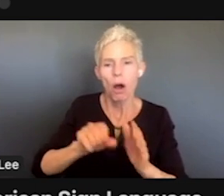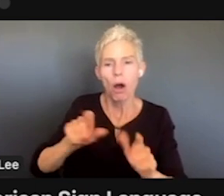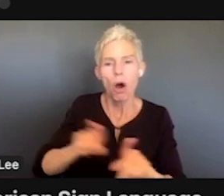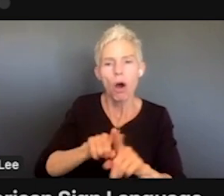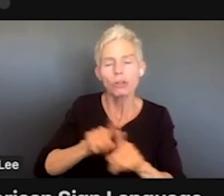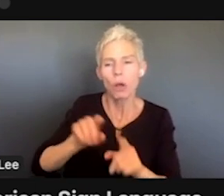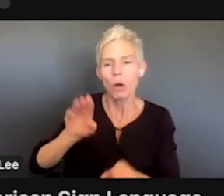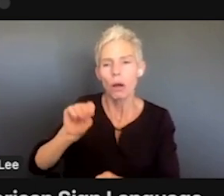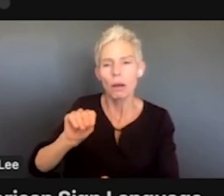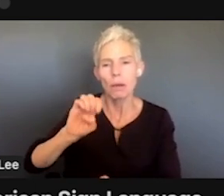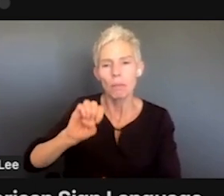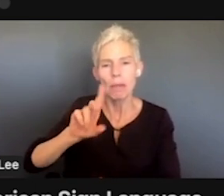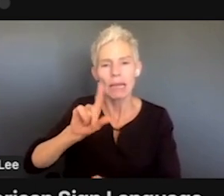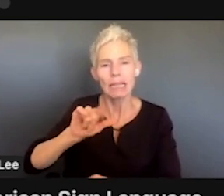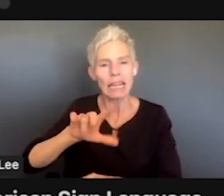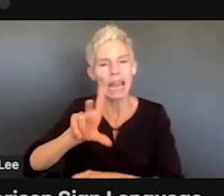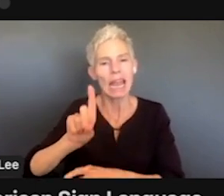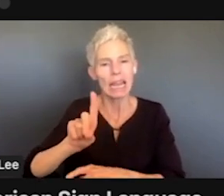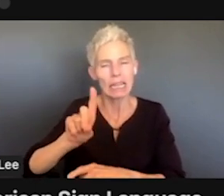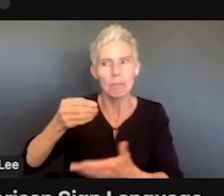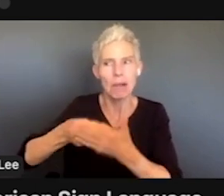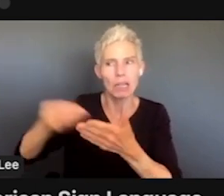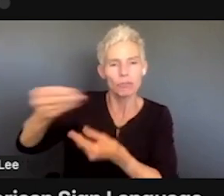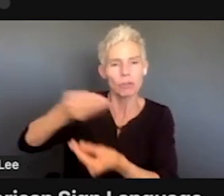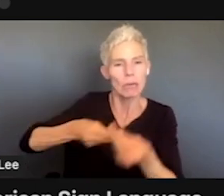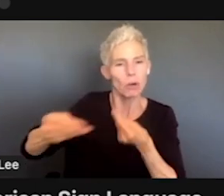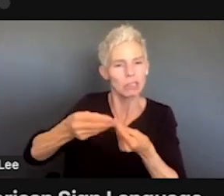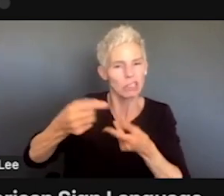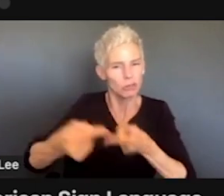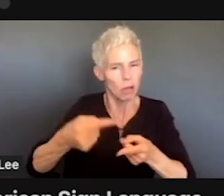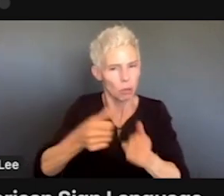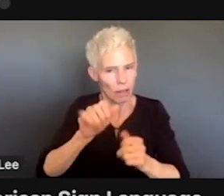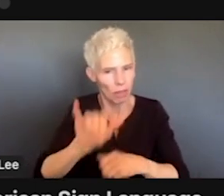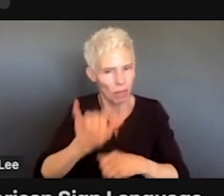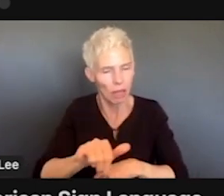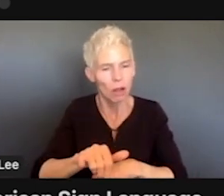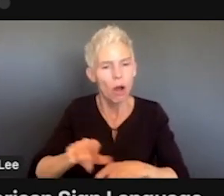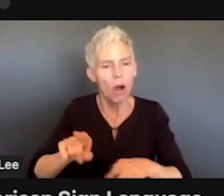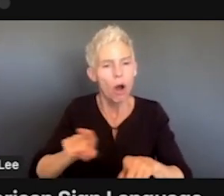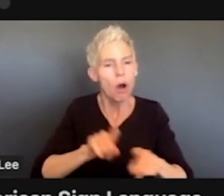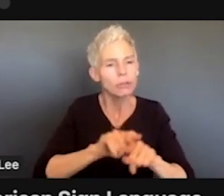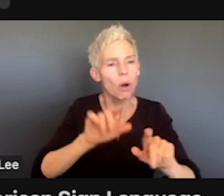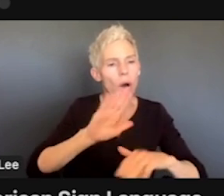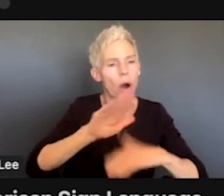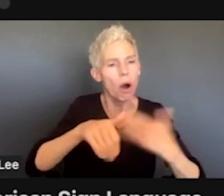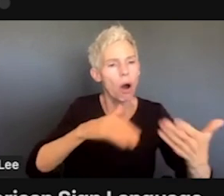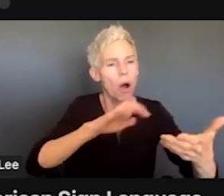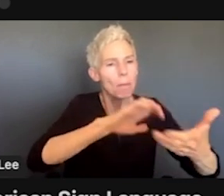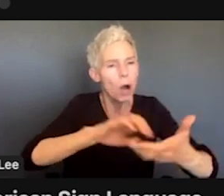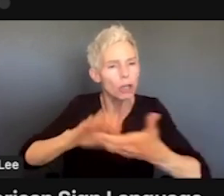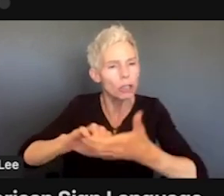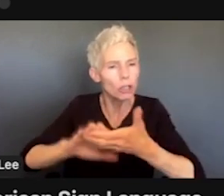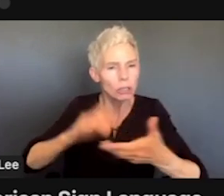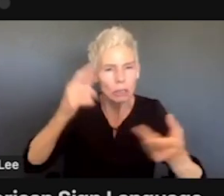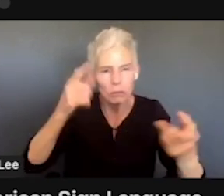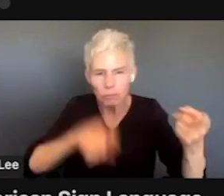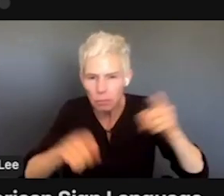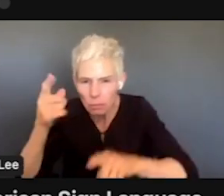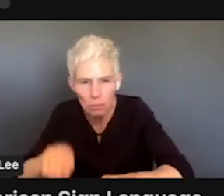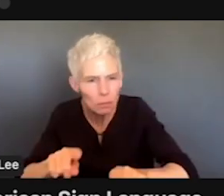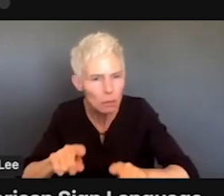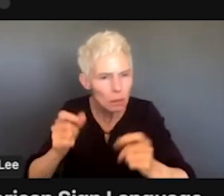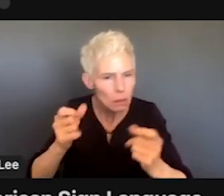we struggle with or have. And then getting consensus between all partners. There's lots of partners, and getting everybody kind of on the same